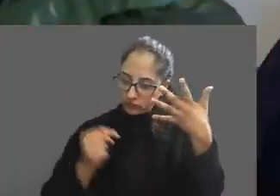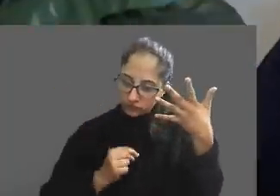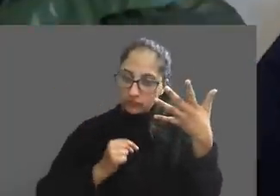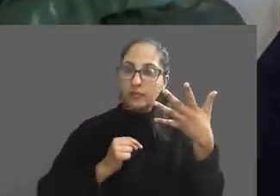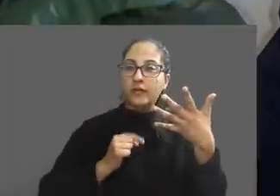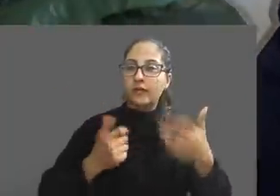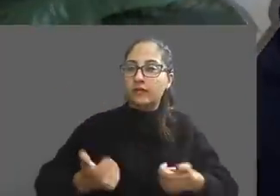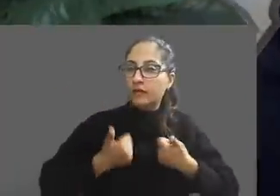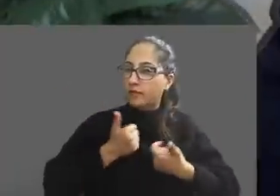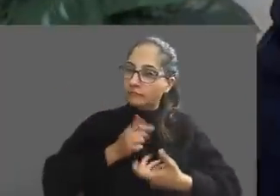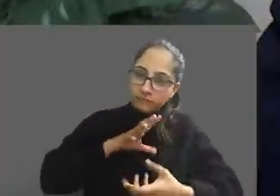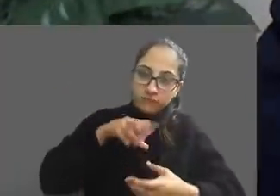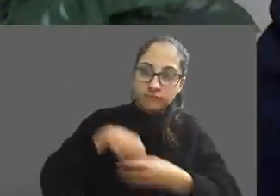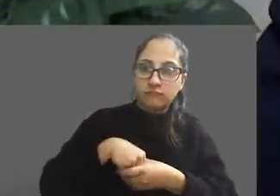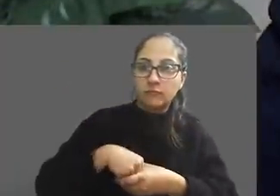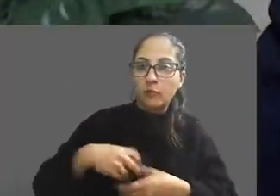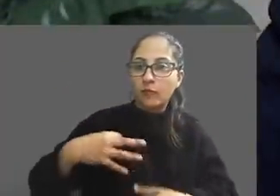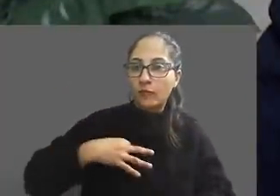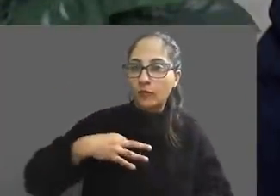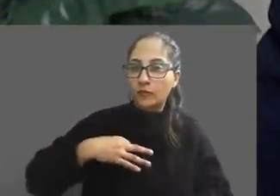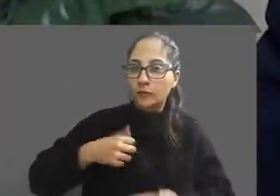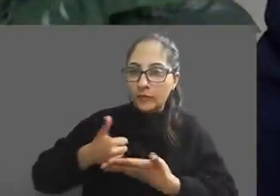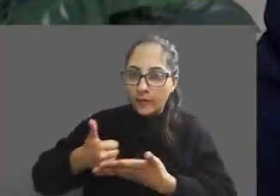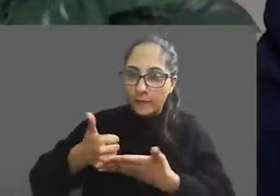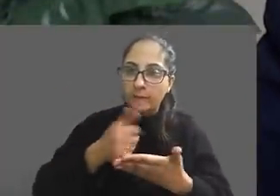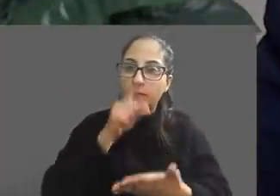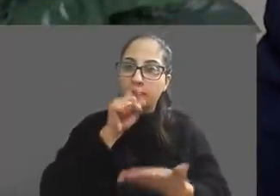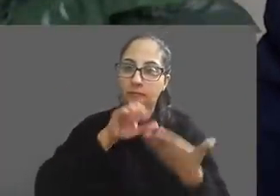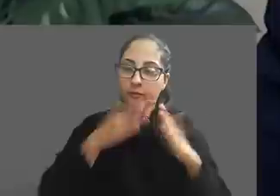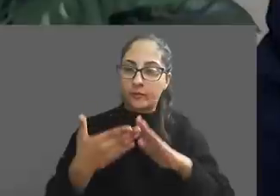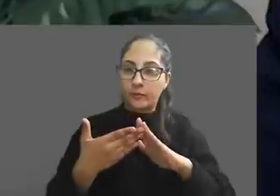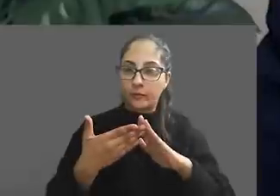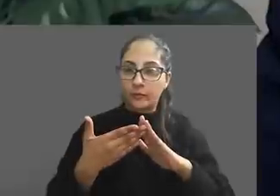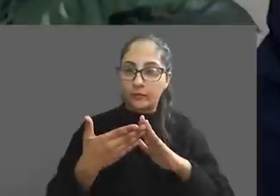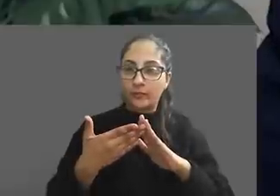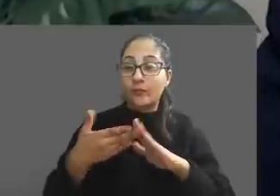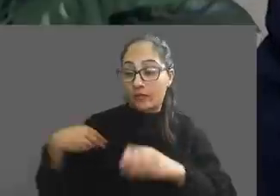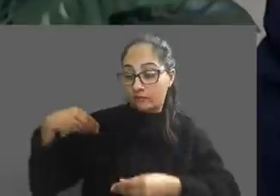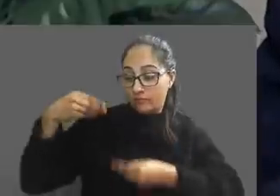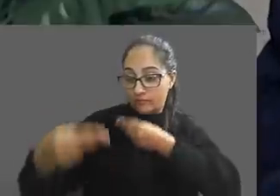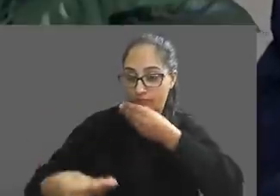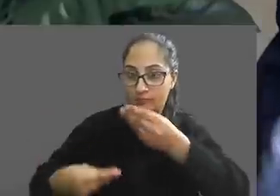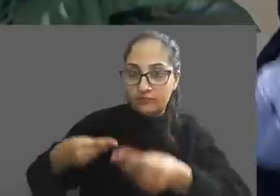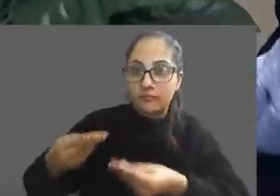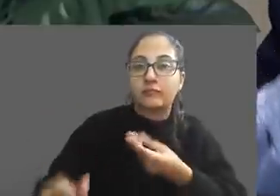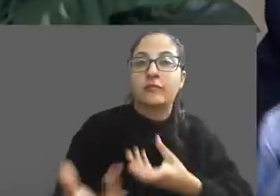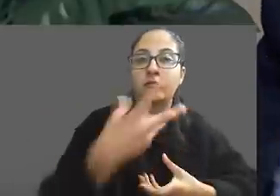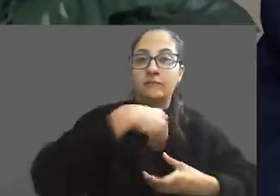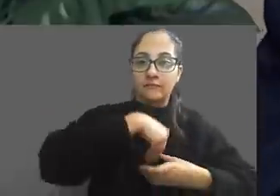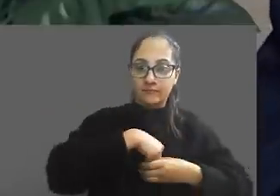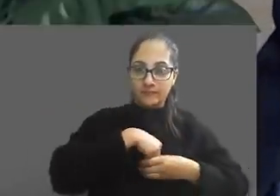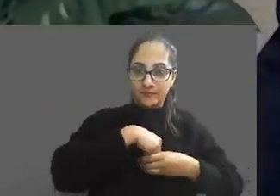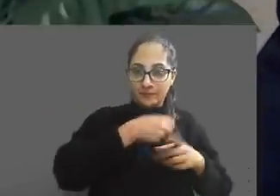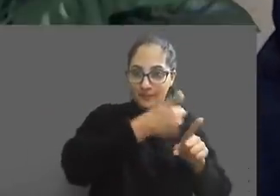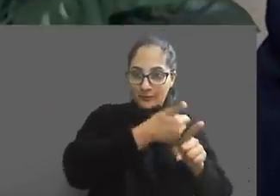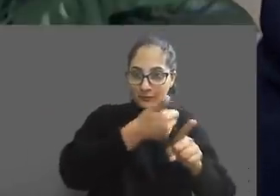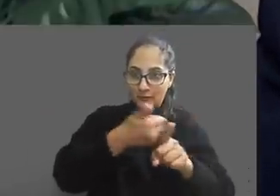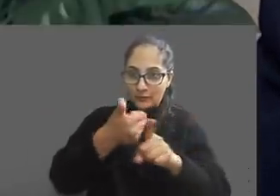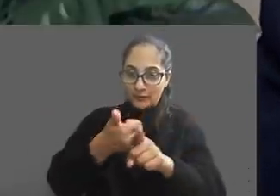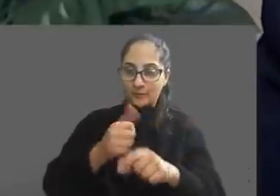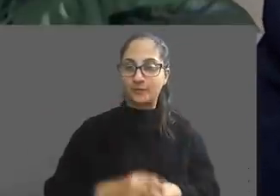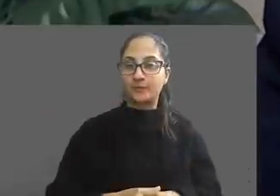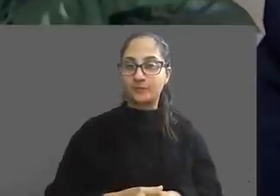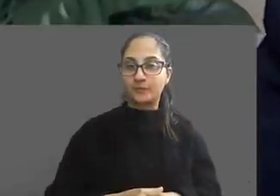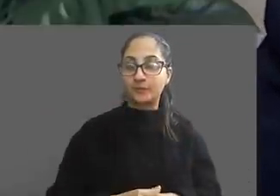fly. In his talika at the beginning of the COVID-19 pandemic, Maulana Hazrat Imam wrote to President